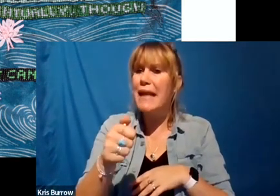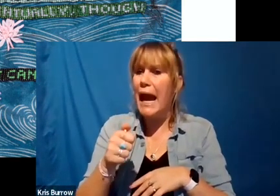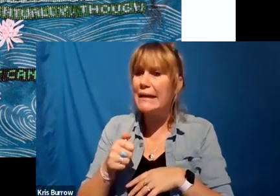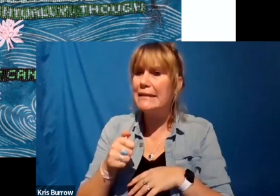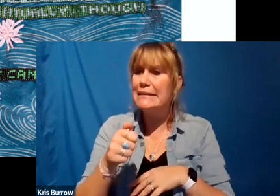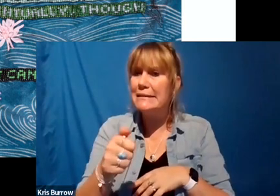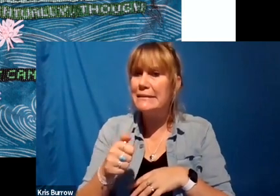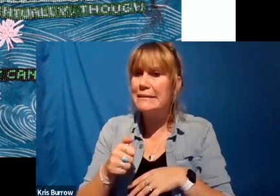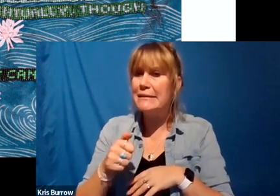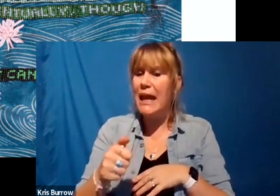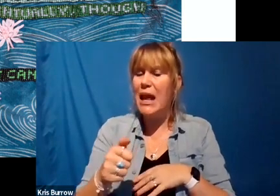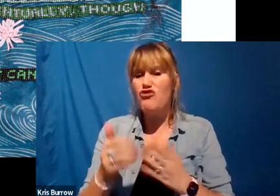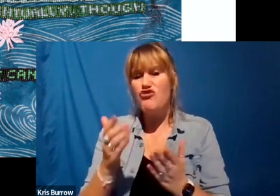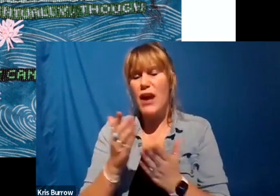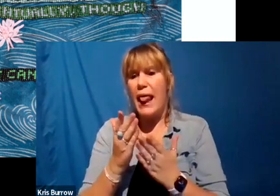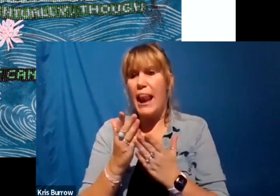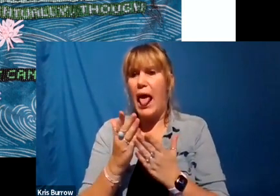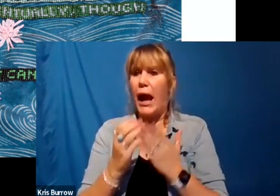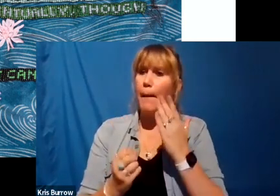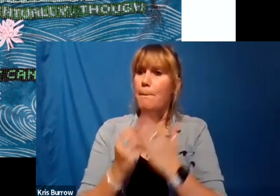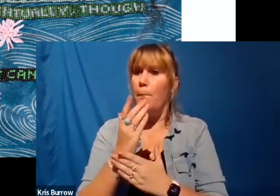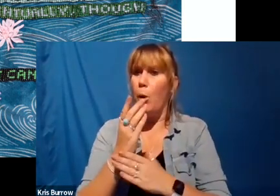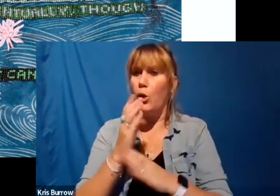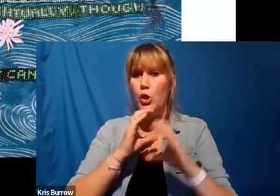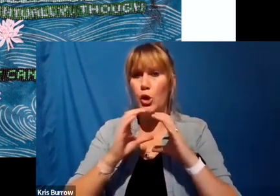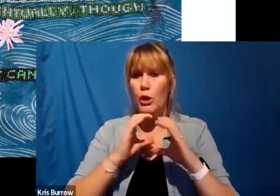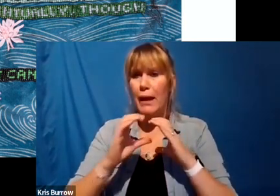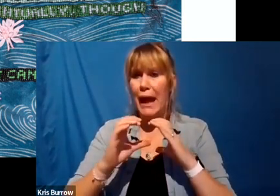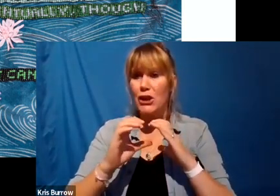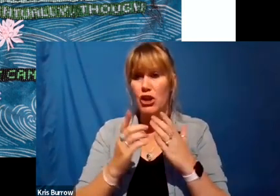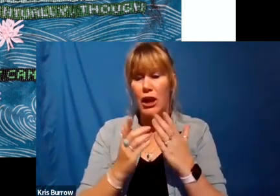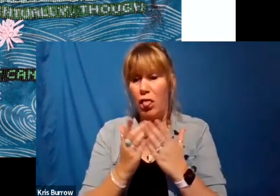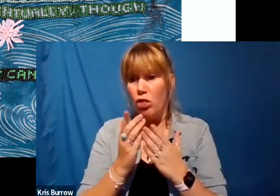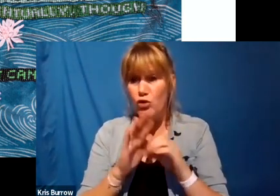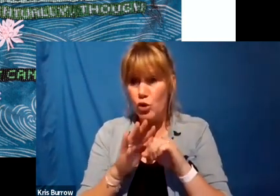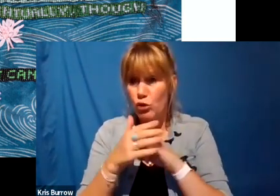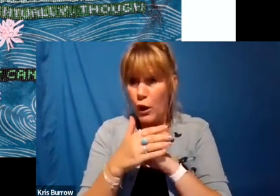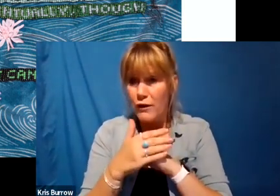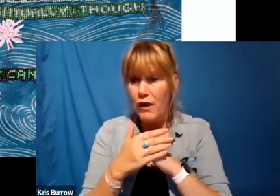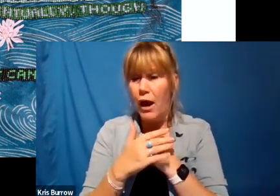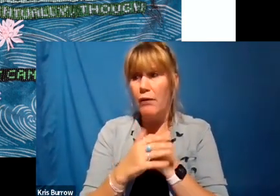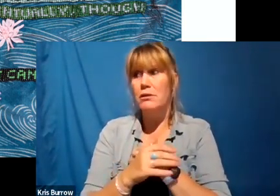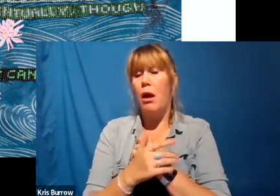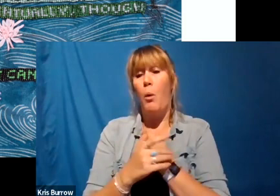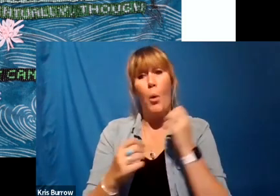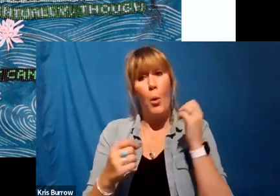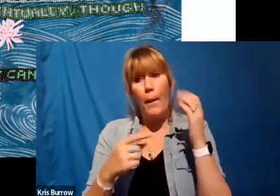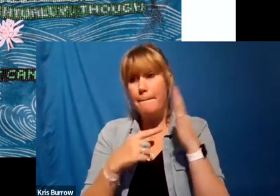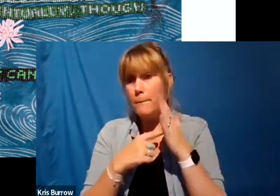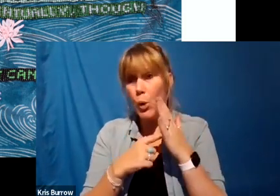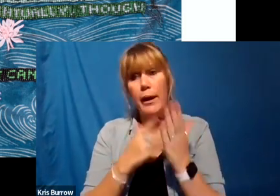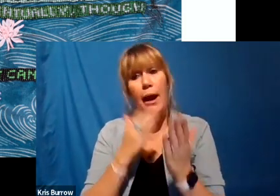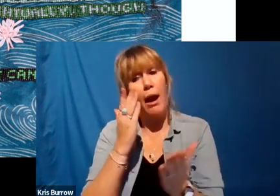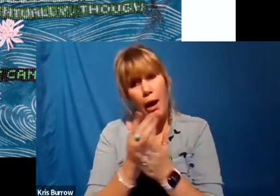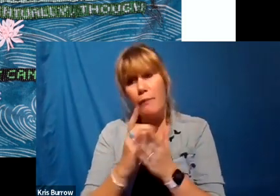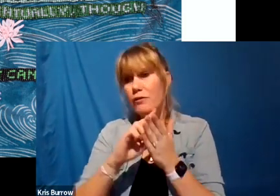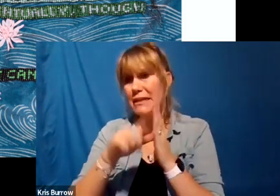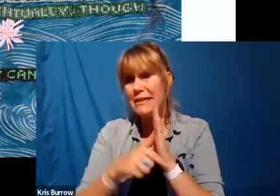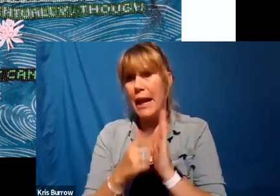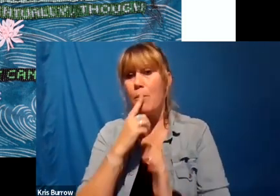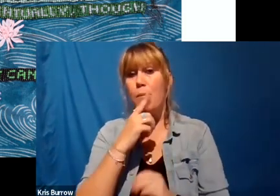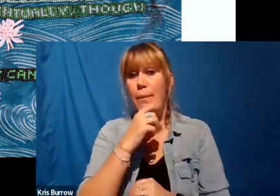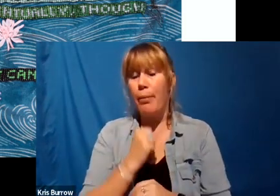modern communications technology was invaluable in the pandemic, of course, and particularly for disabled people.